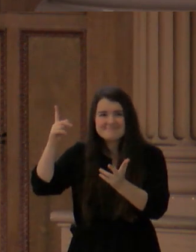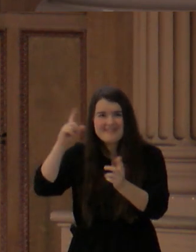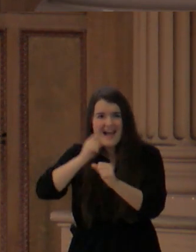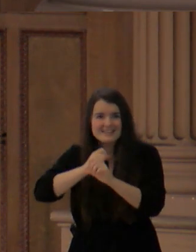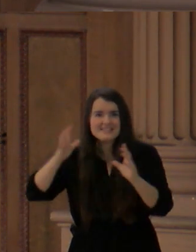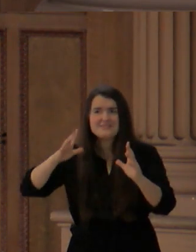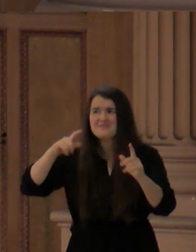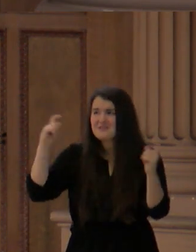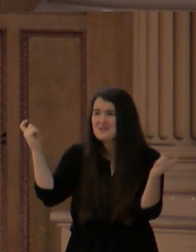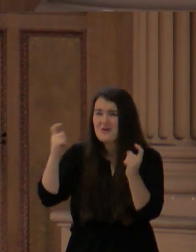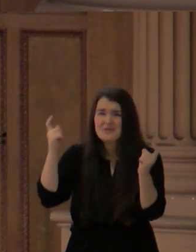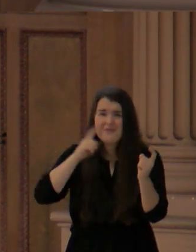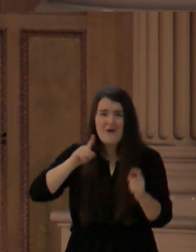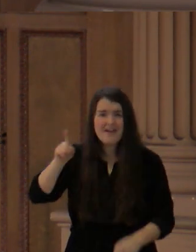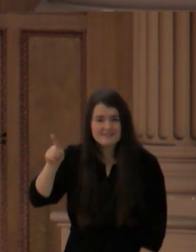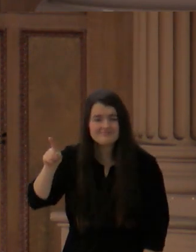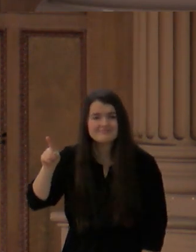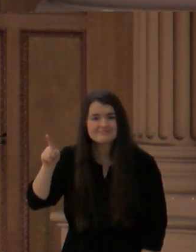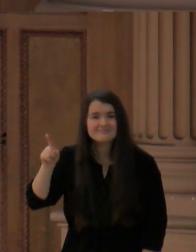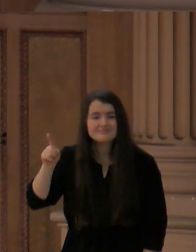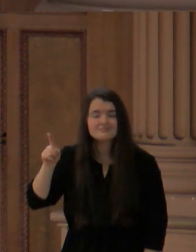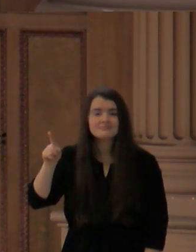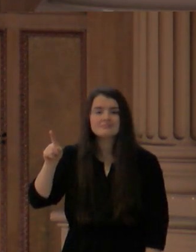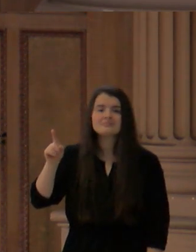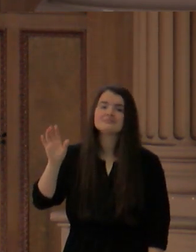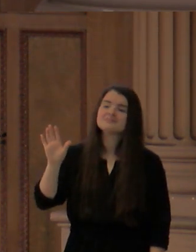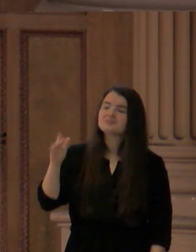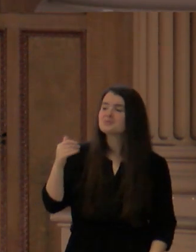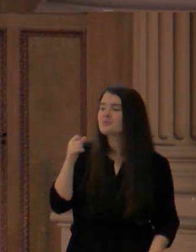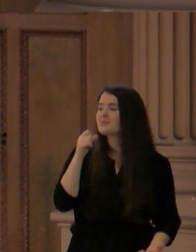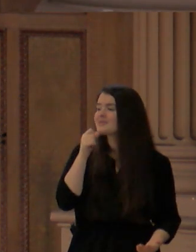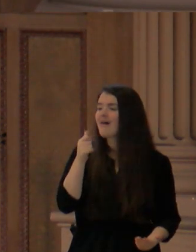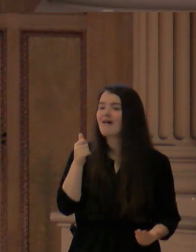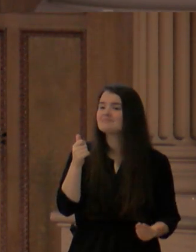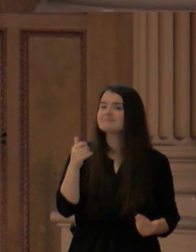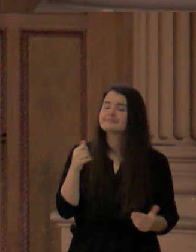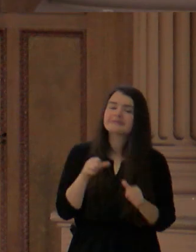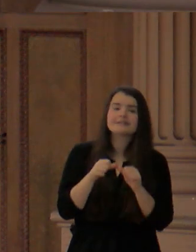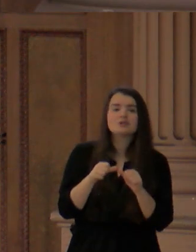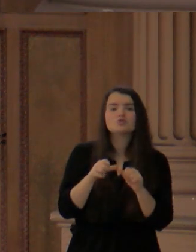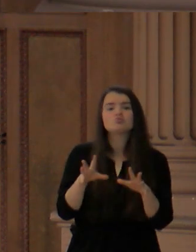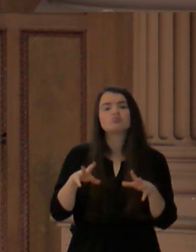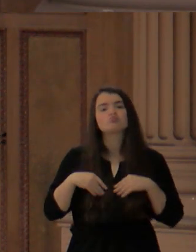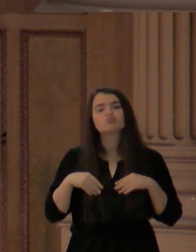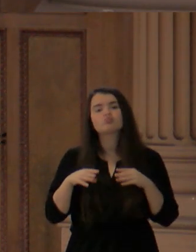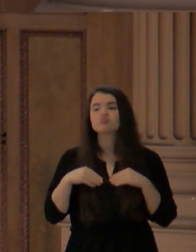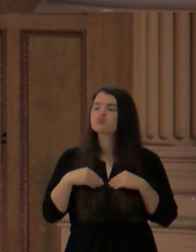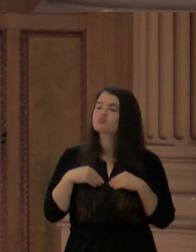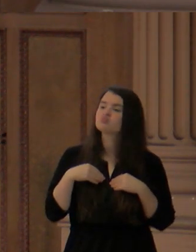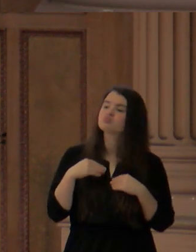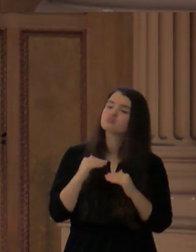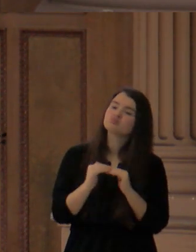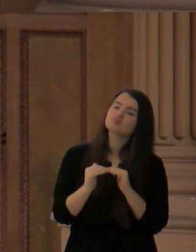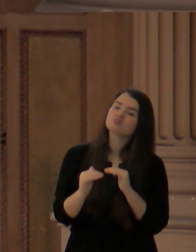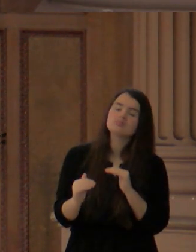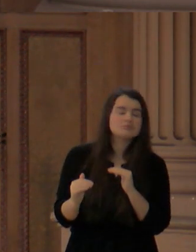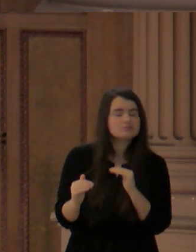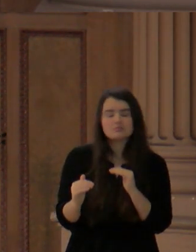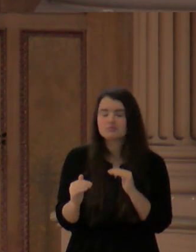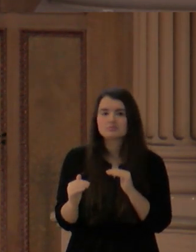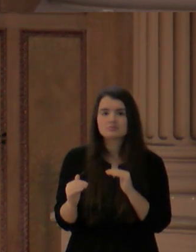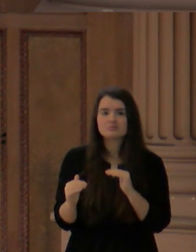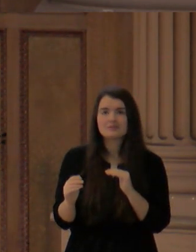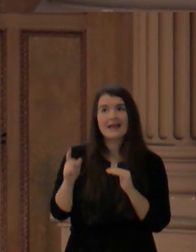settle for just being meh and apathetic let's not be so cynical let's not